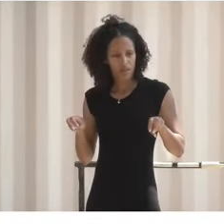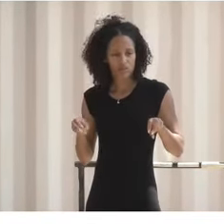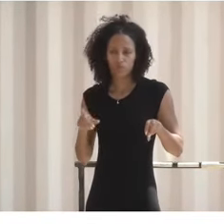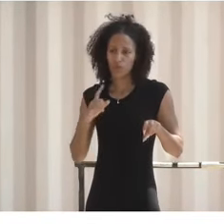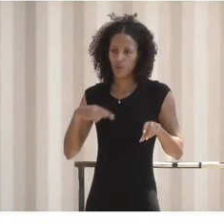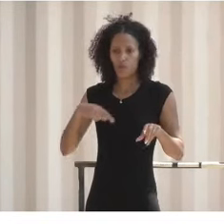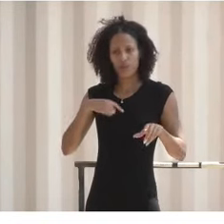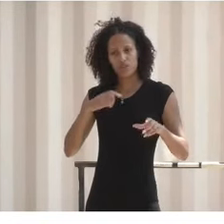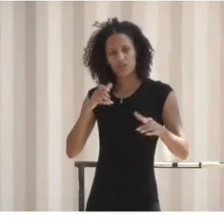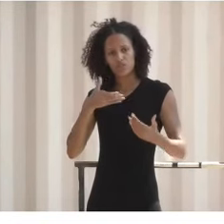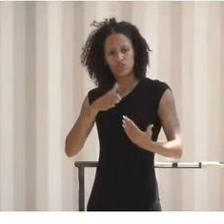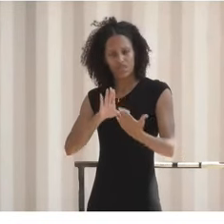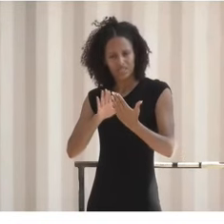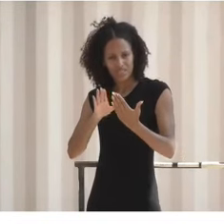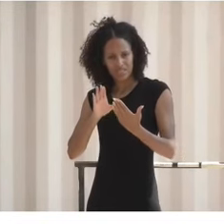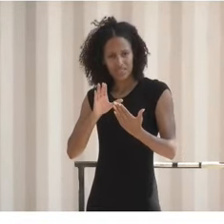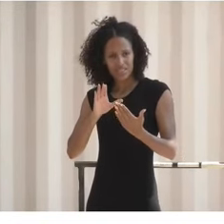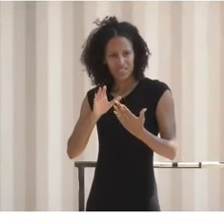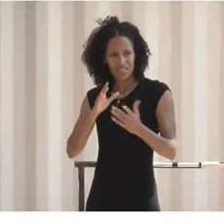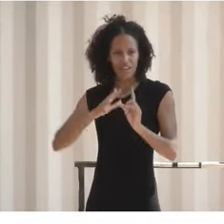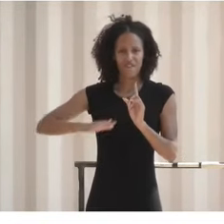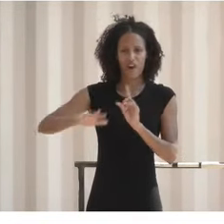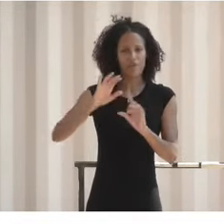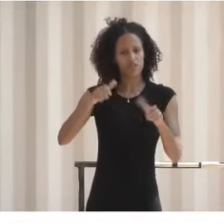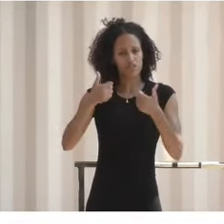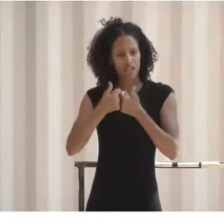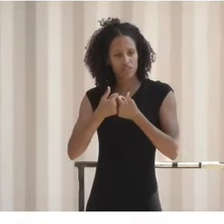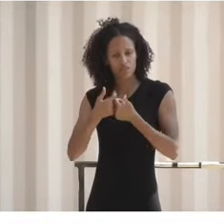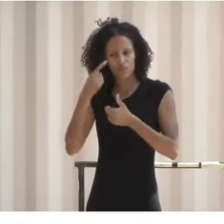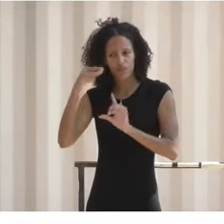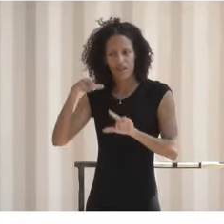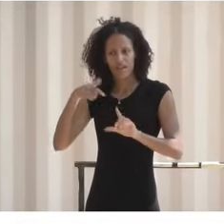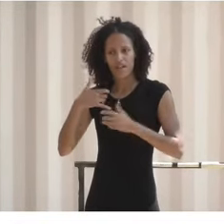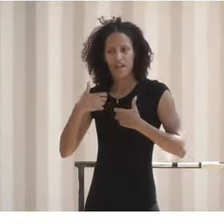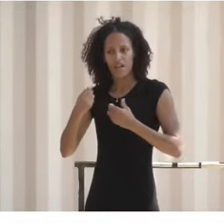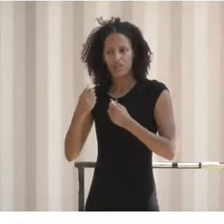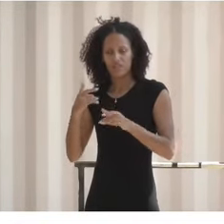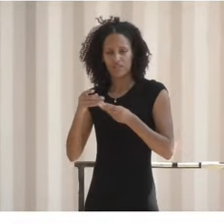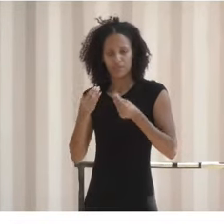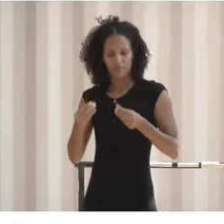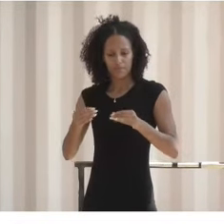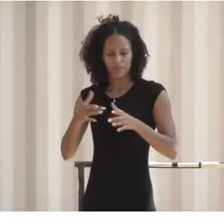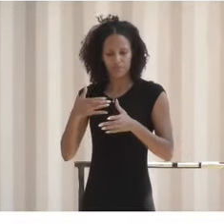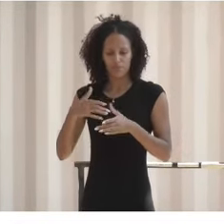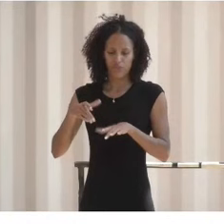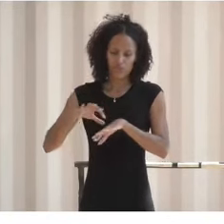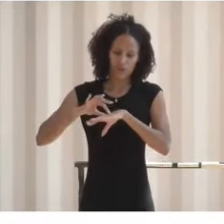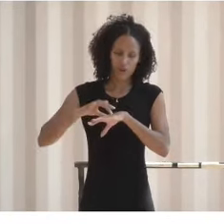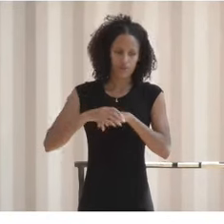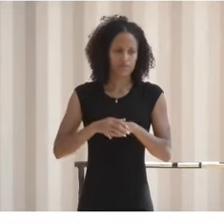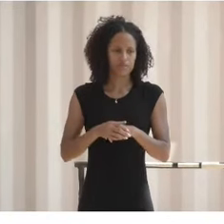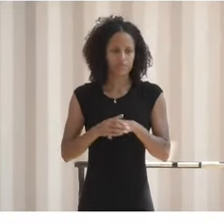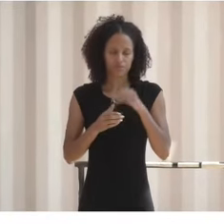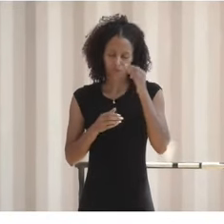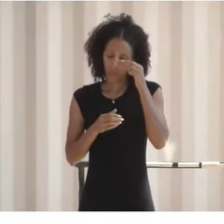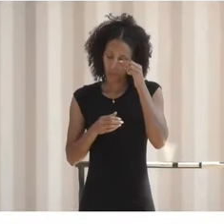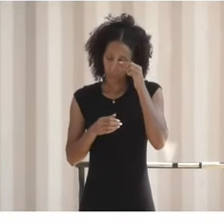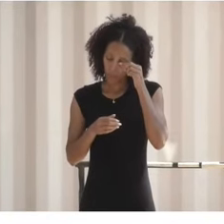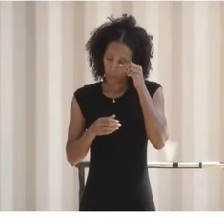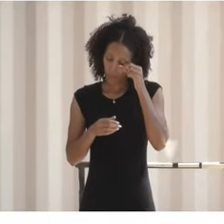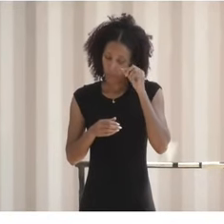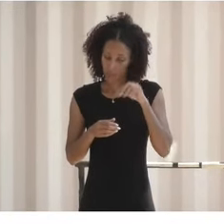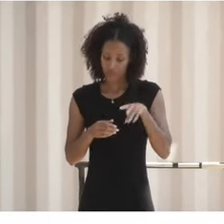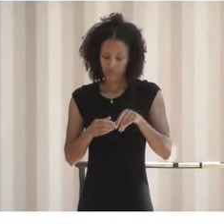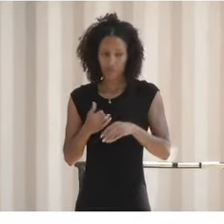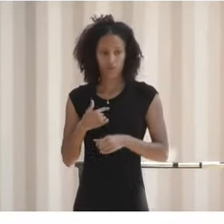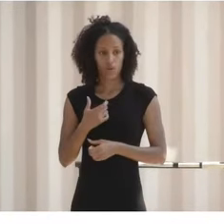challenges we face by connecting the well-being of people and the health of the planet. So I wrote From the Ground Up because I wanted to understand the ways in which